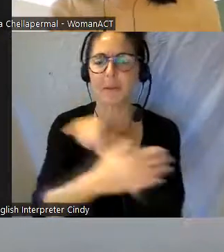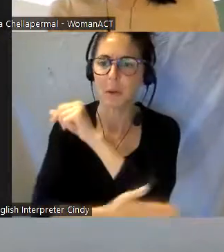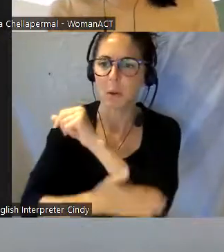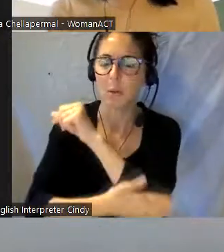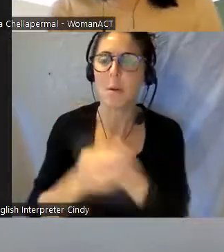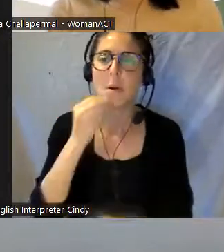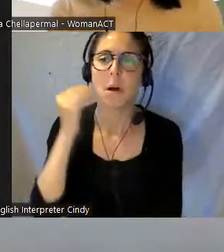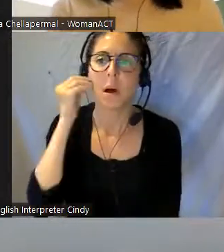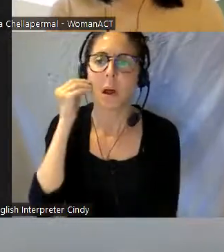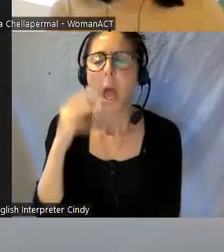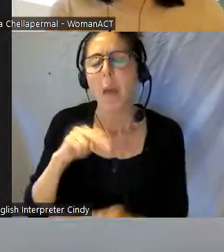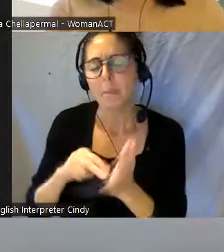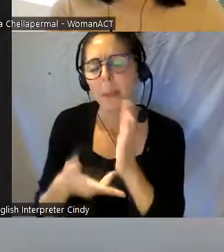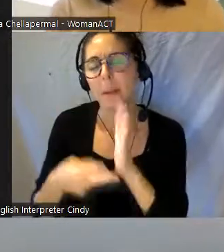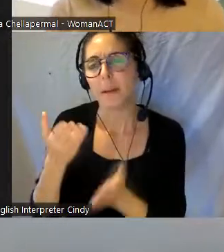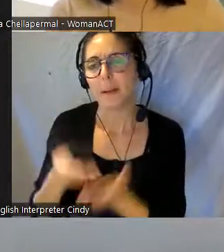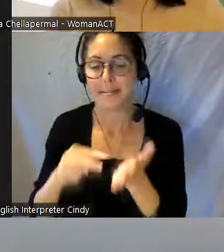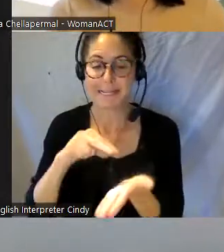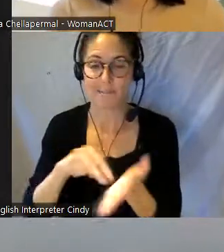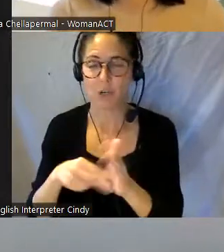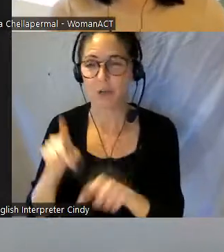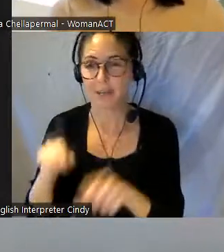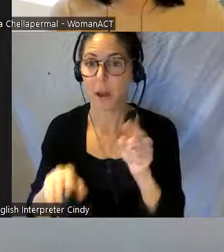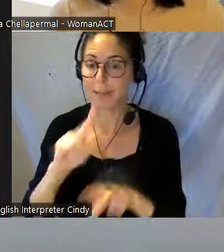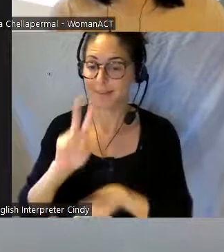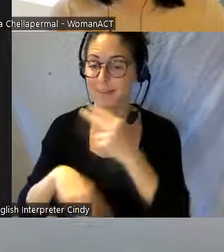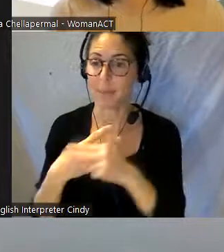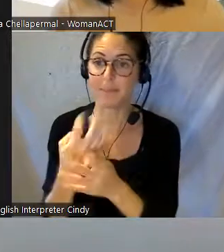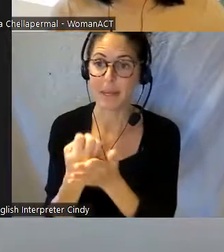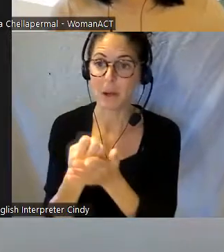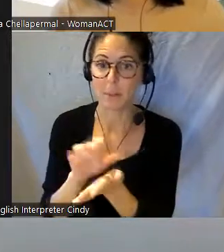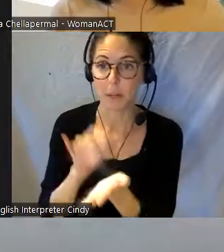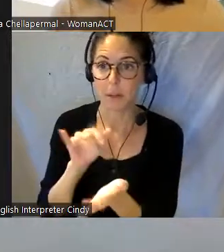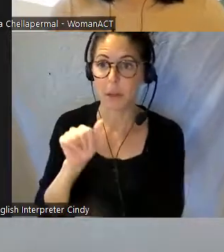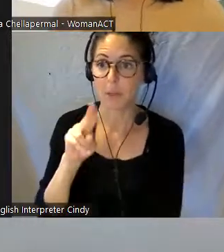of those definitions. But in terms of the types of economic abuse that they had,